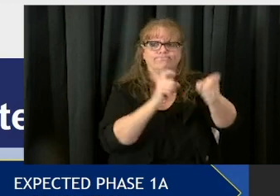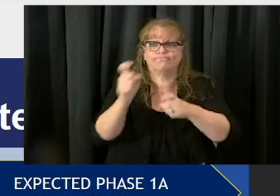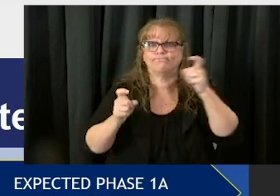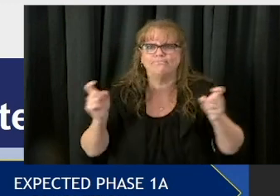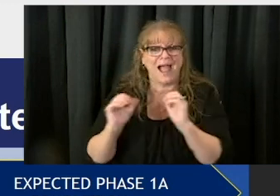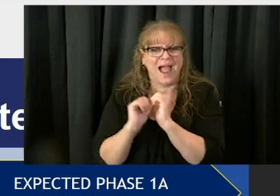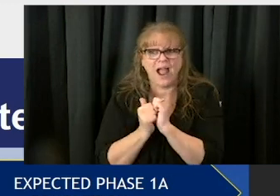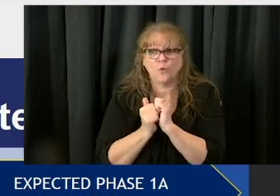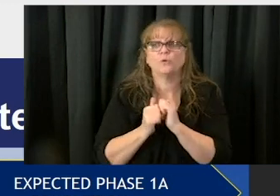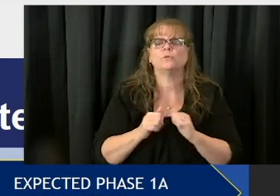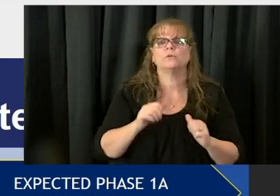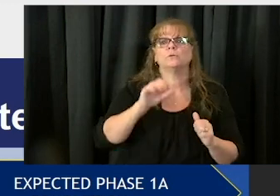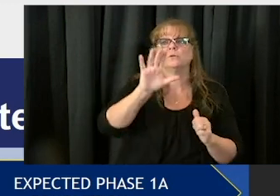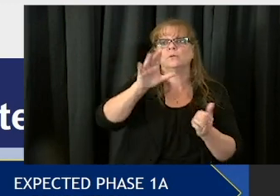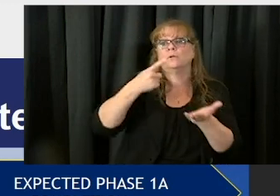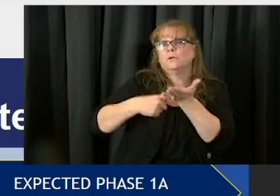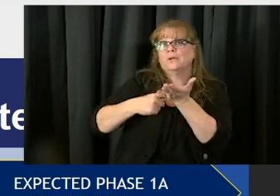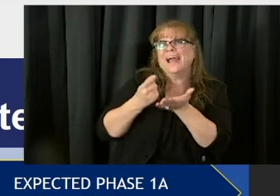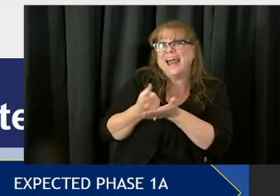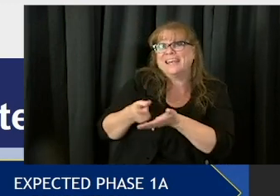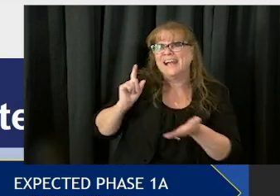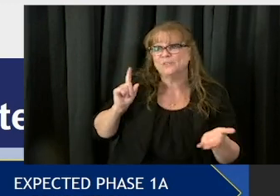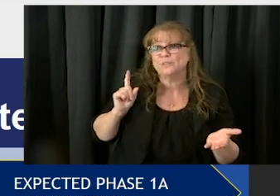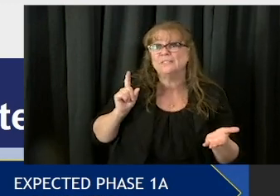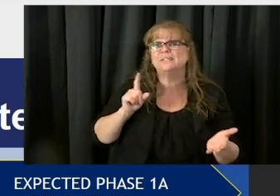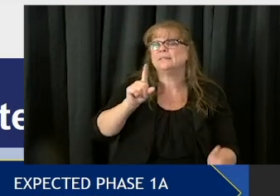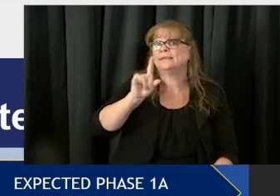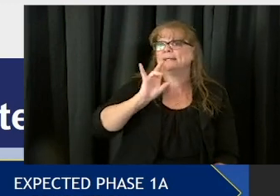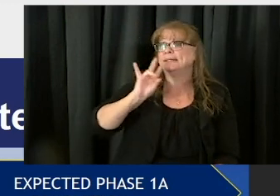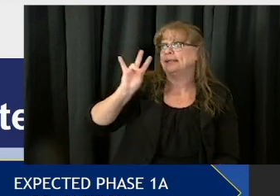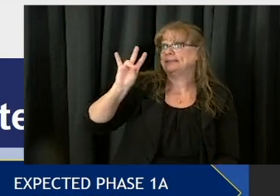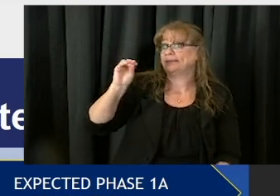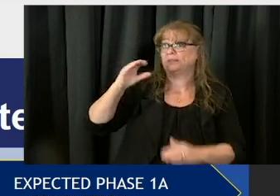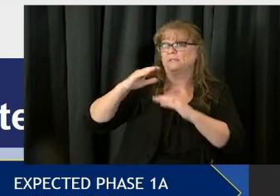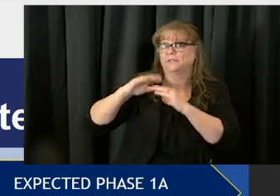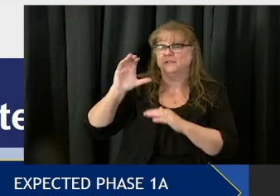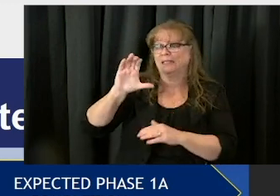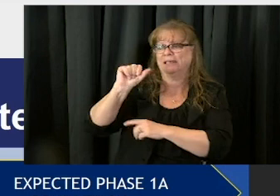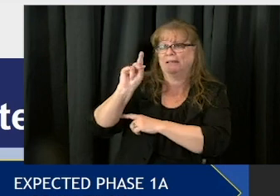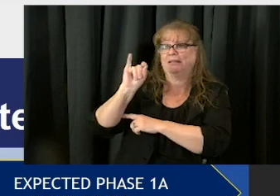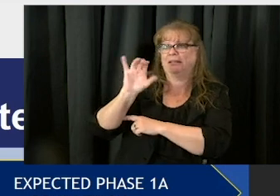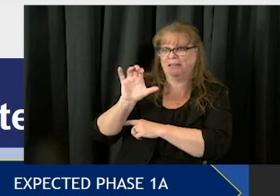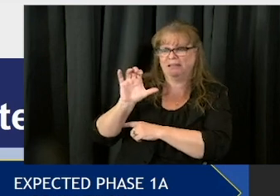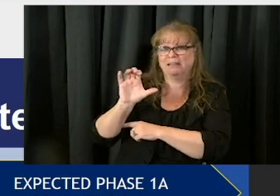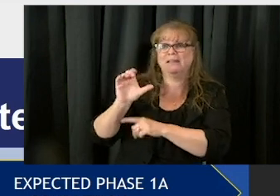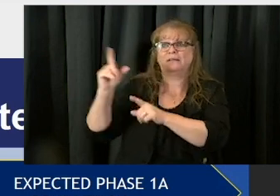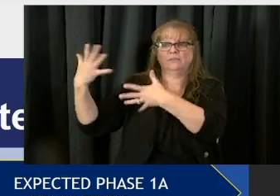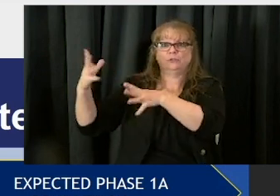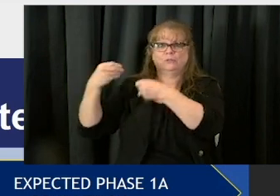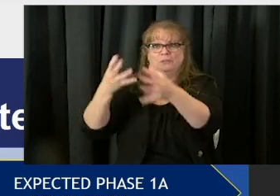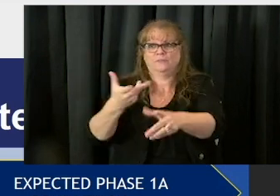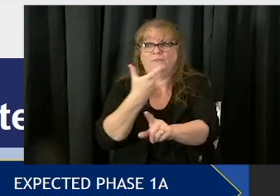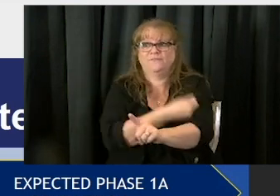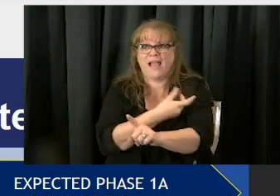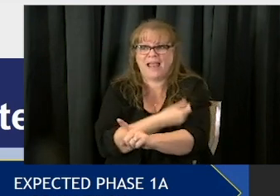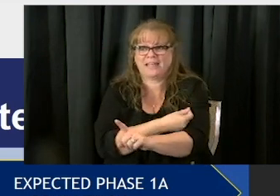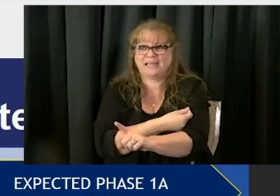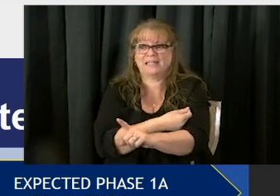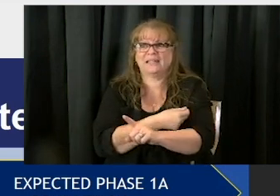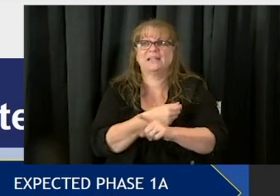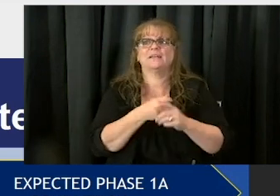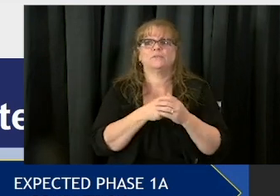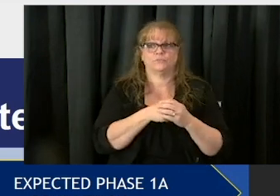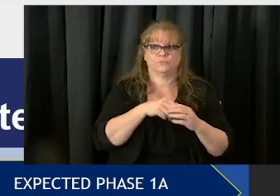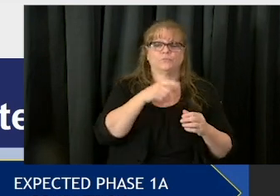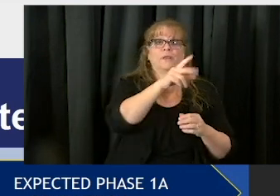together on short notice. We had Valley-wide Health partnering with the local fire department and sheriff's department to have a drive-through vaccination